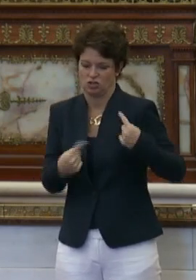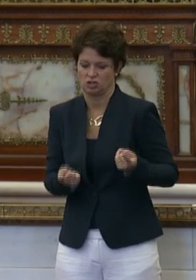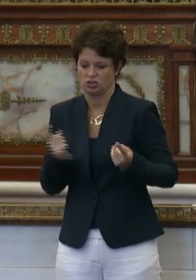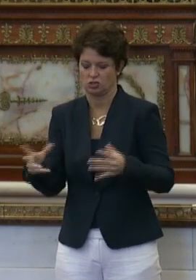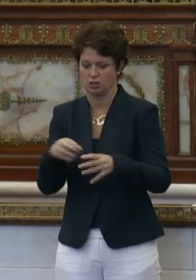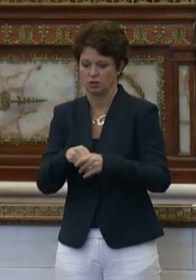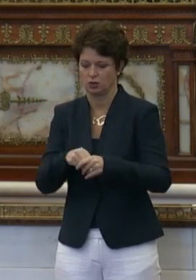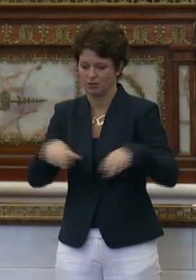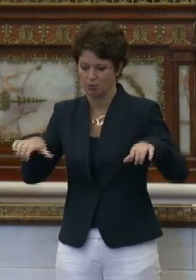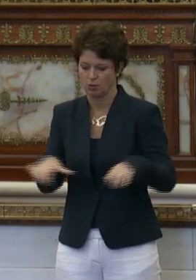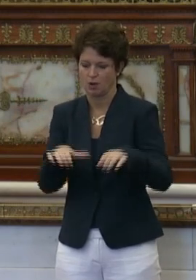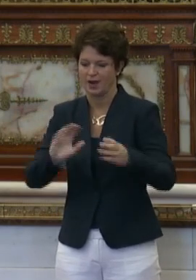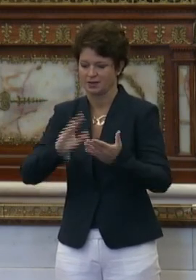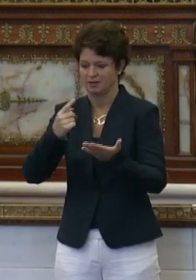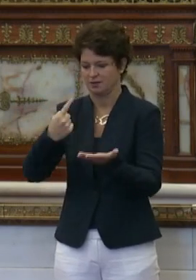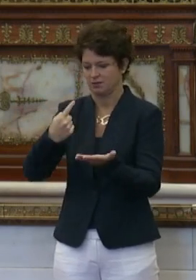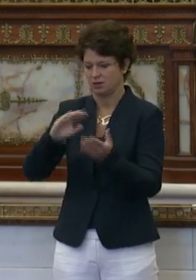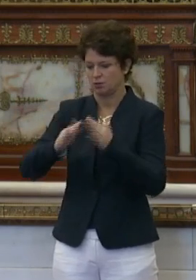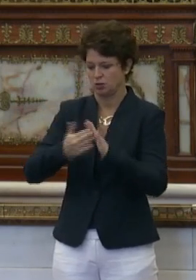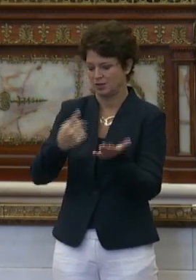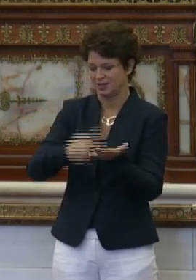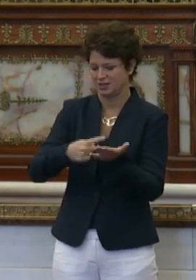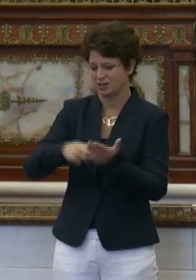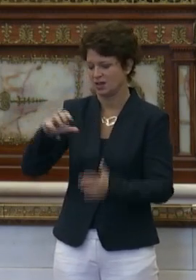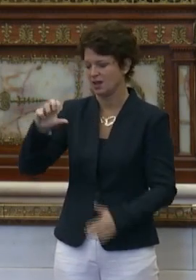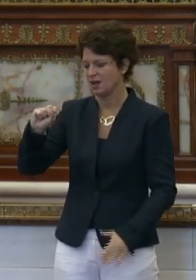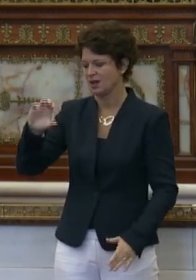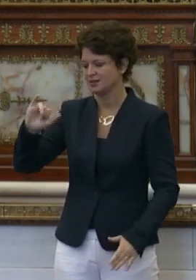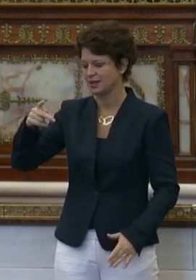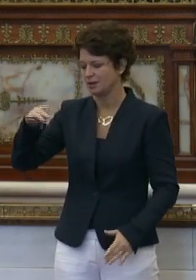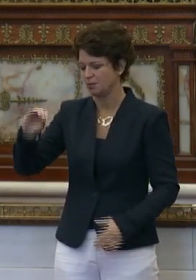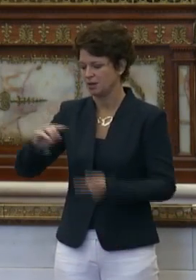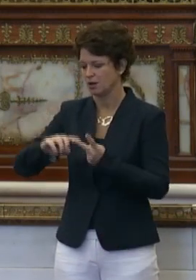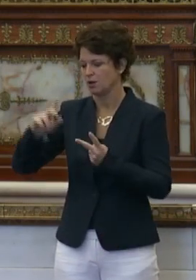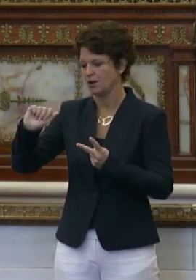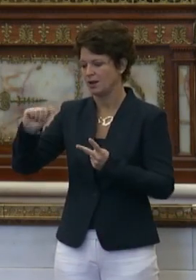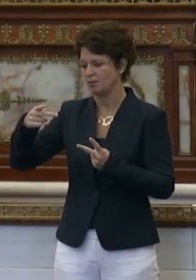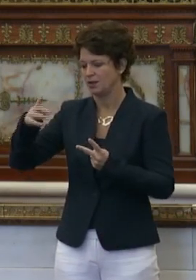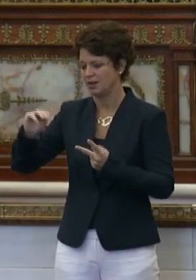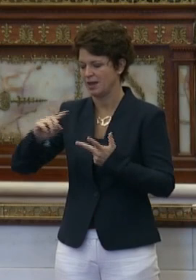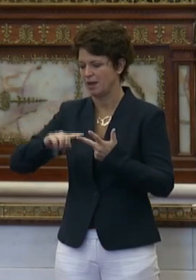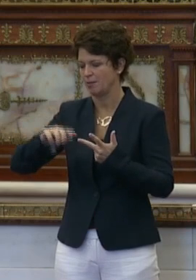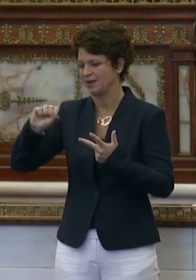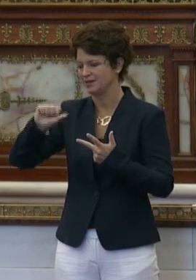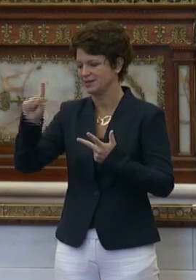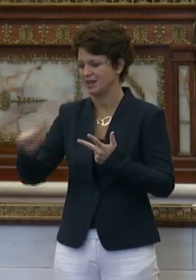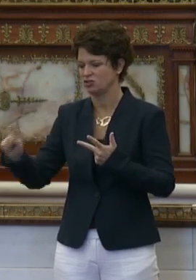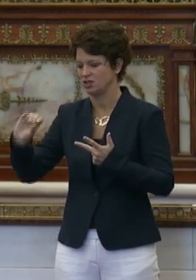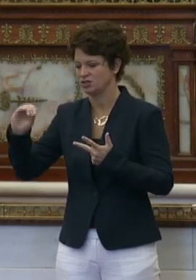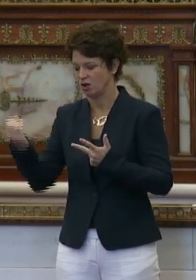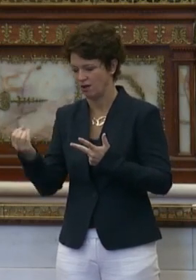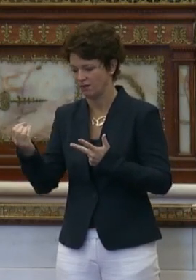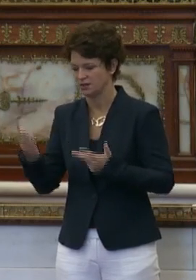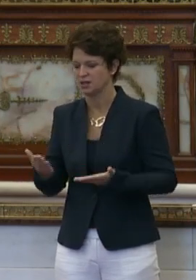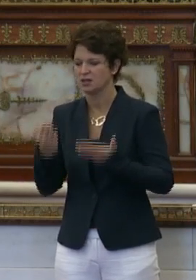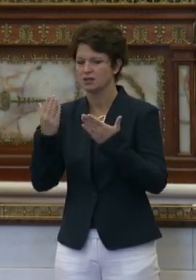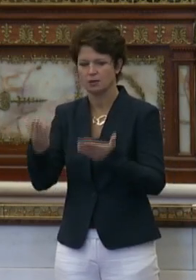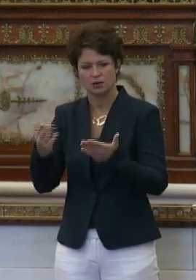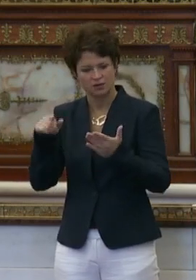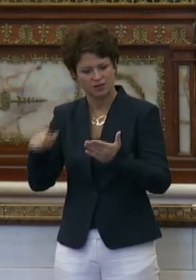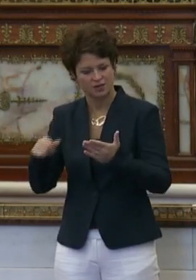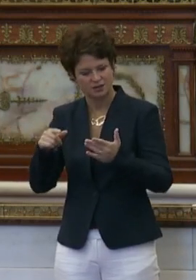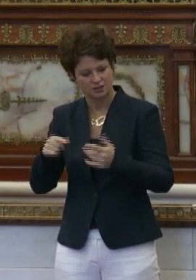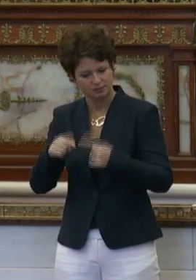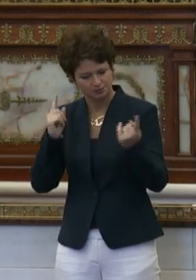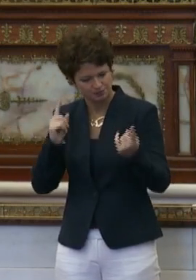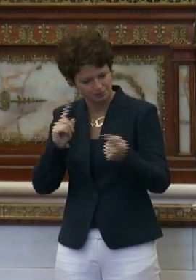include proactive community discussions. Scanapico, APM, and the councilperson Sanchez's office proposed that a huge disposition of this property be